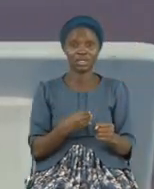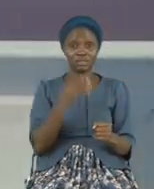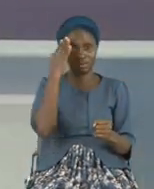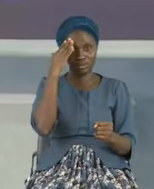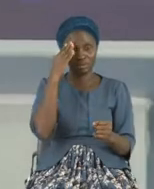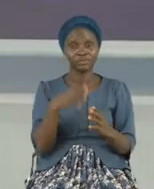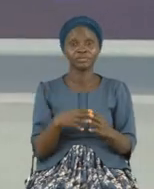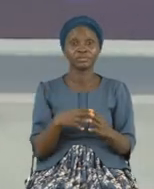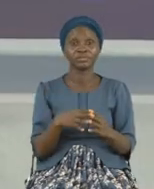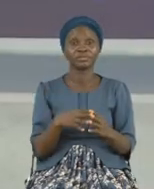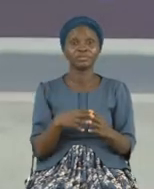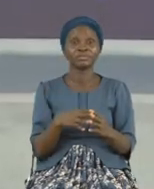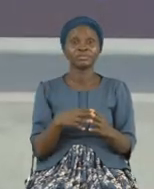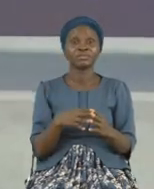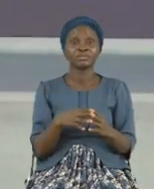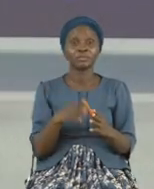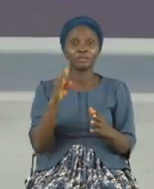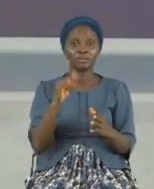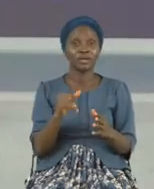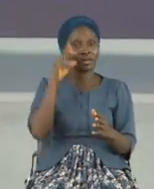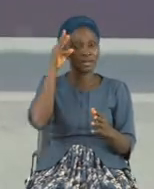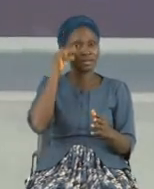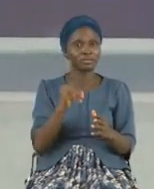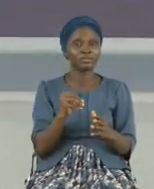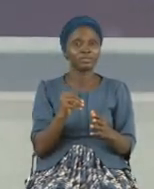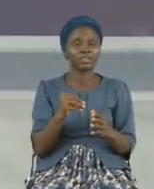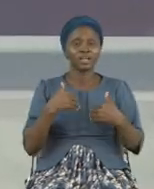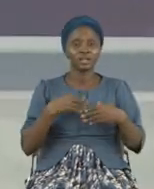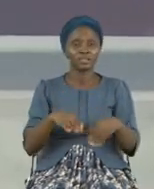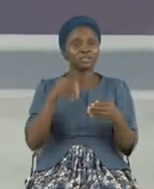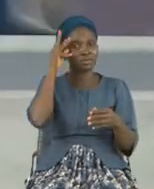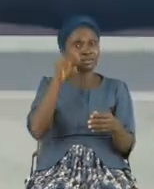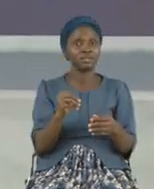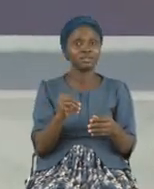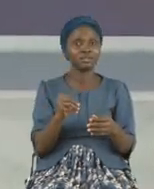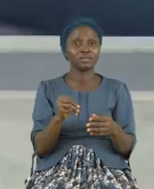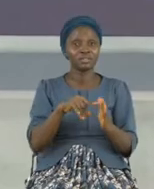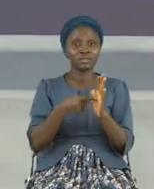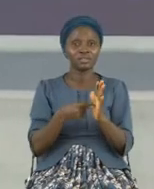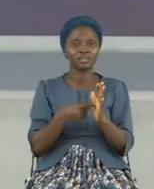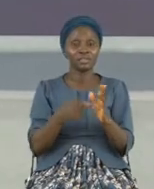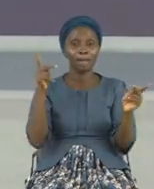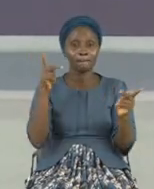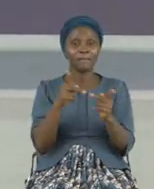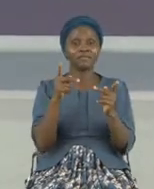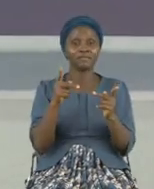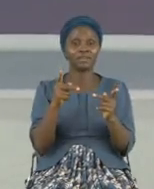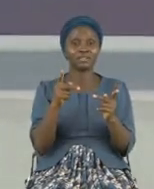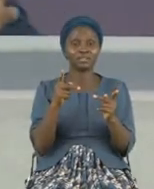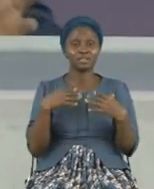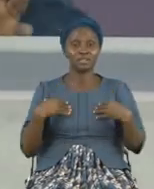by him, have given him this perfect soundness in